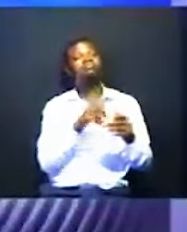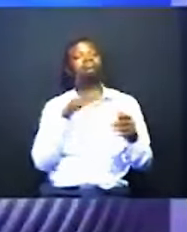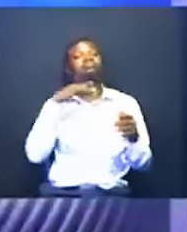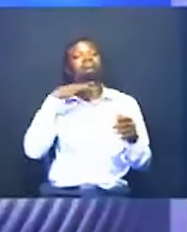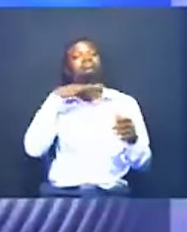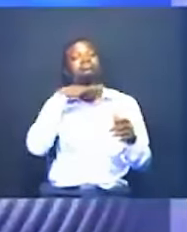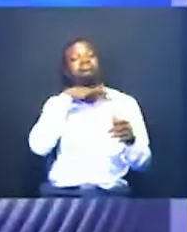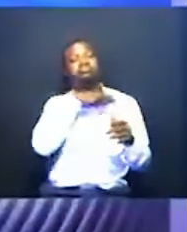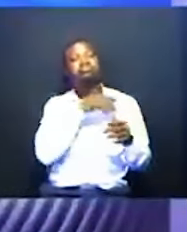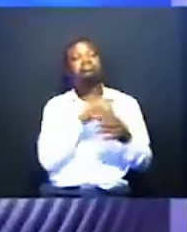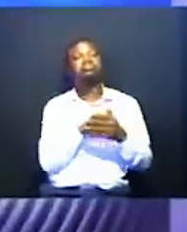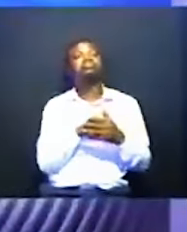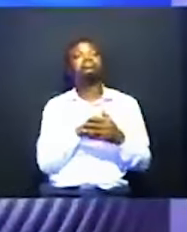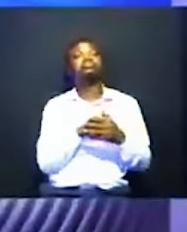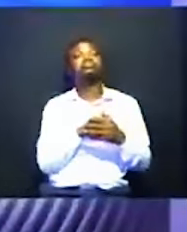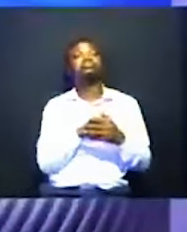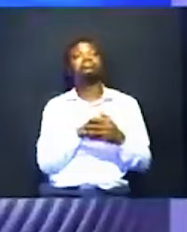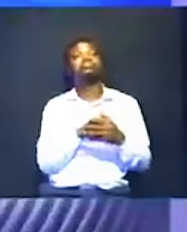Impurity.